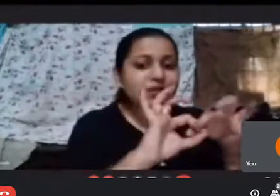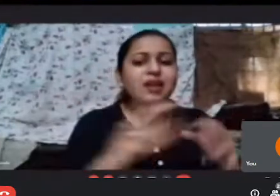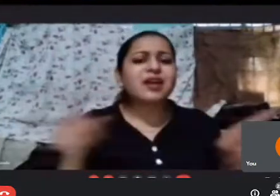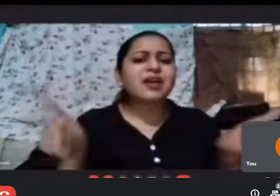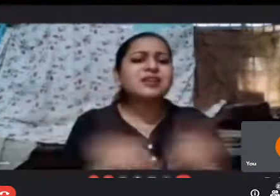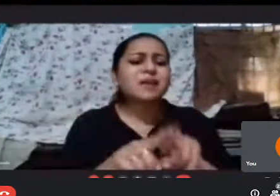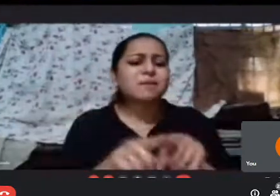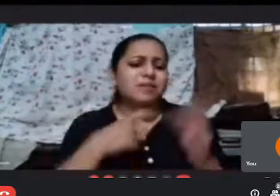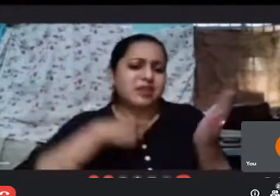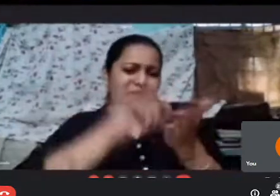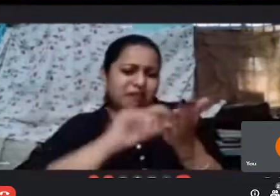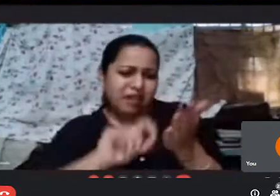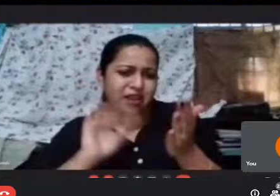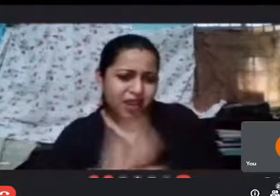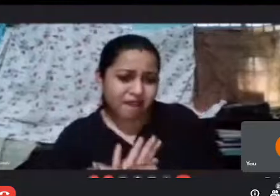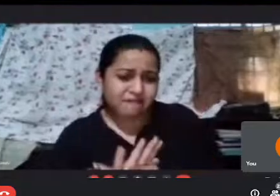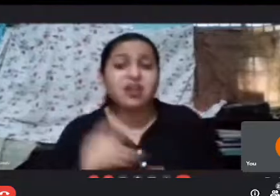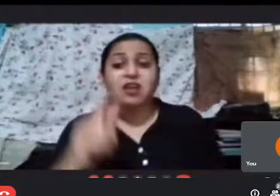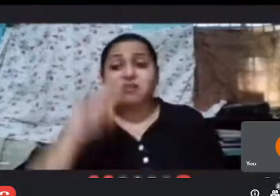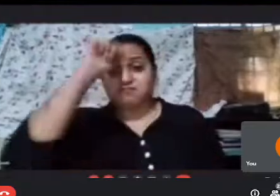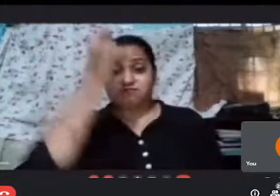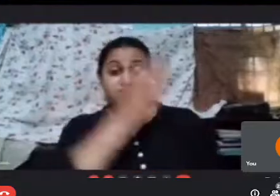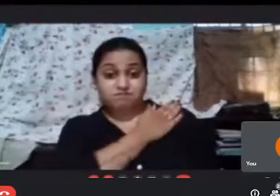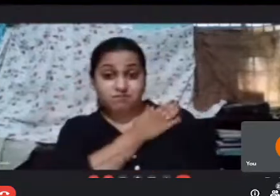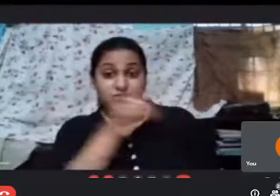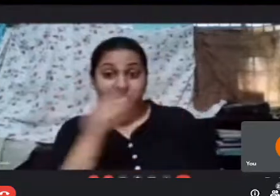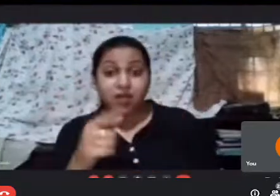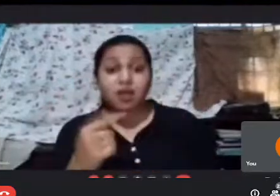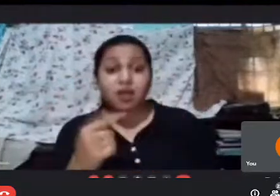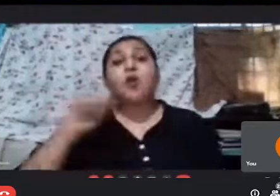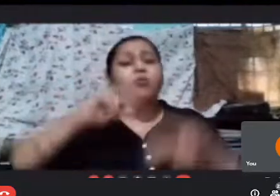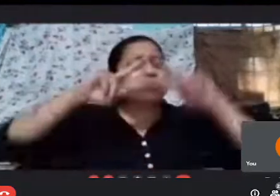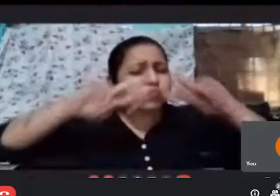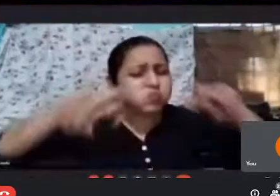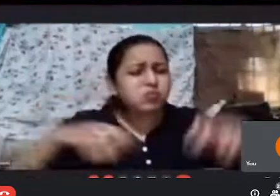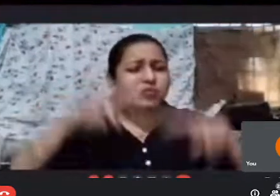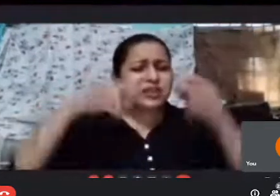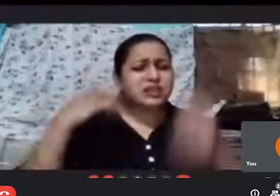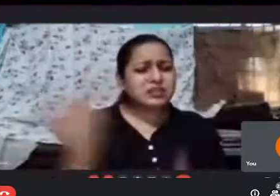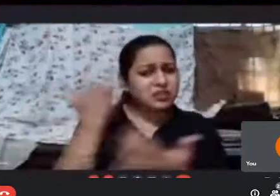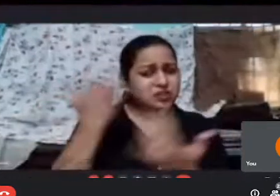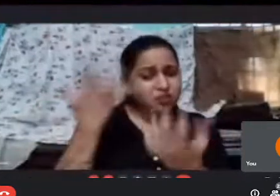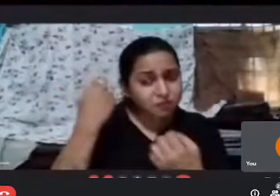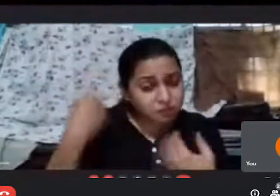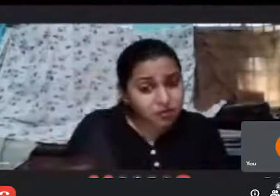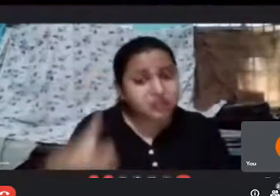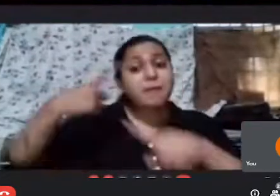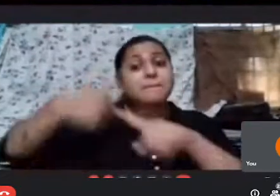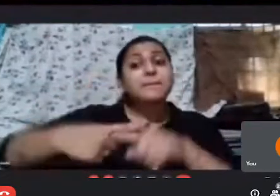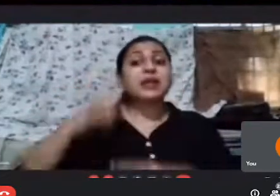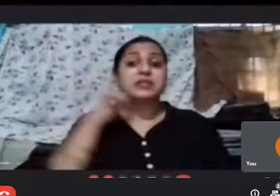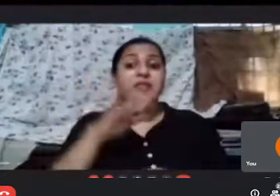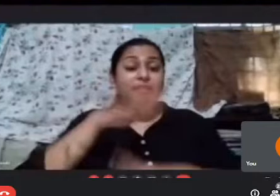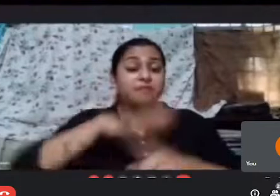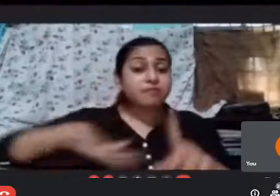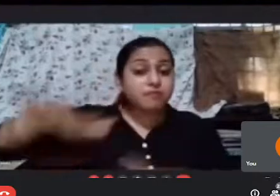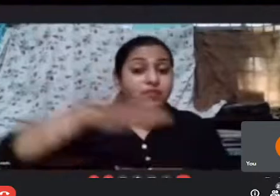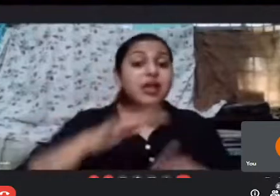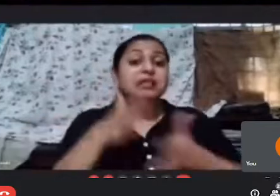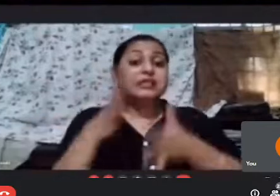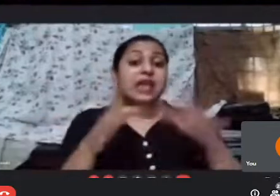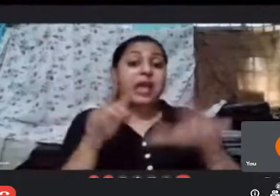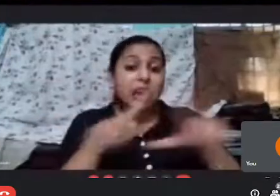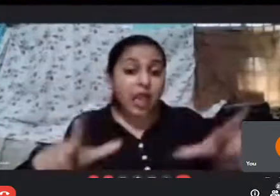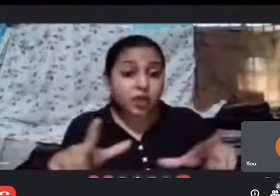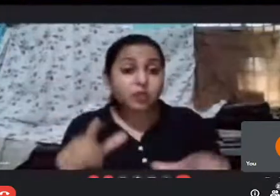Professor Ulrike's area of research and academic contribution is related to sign language. She is a well-known